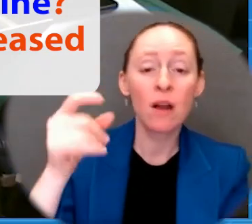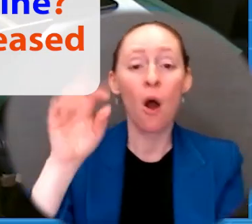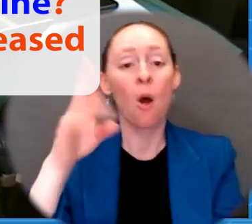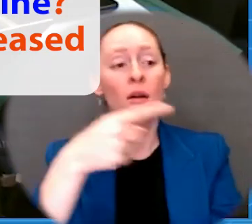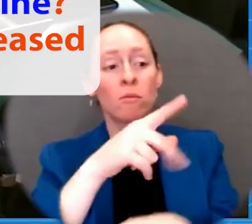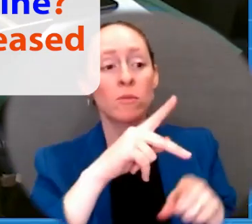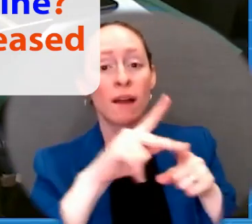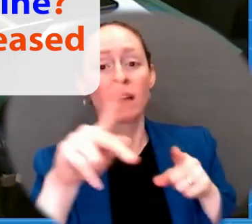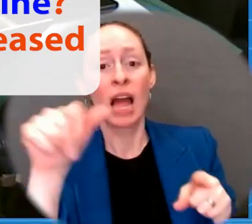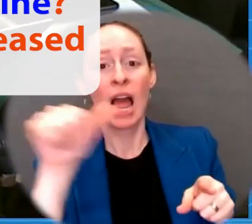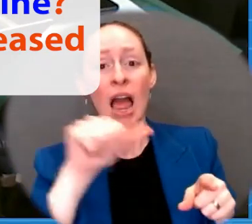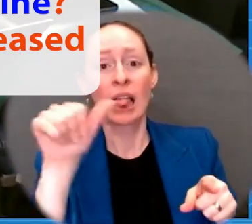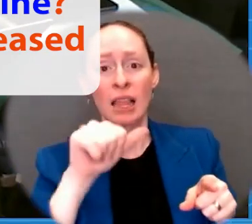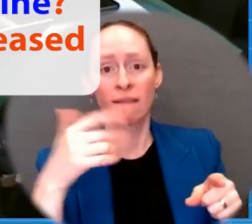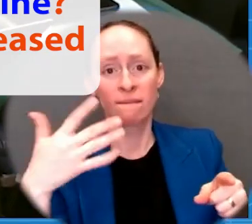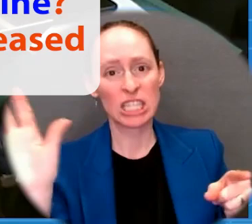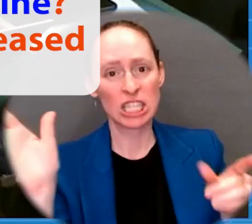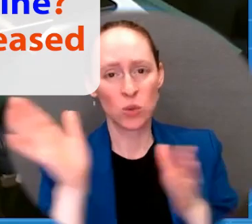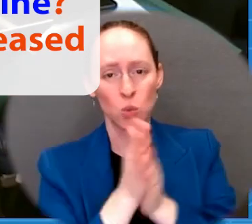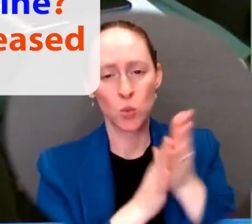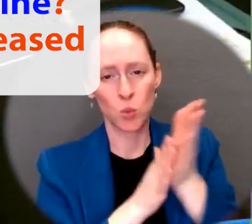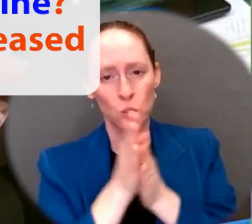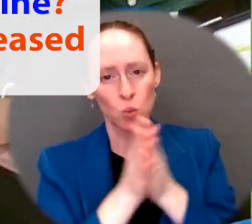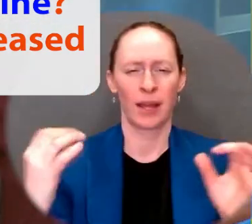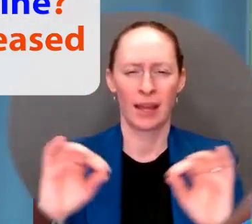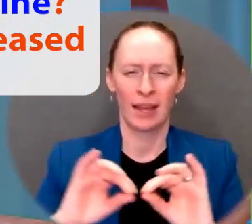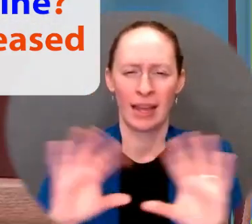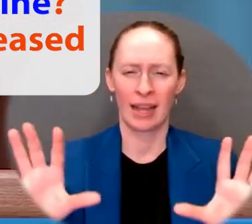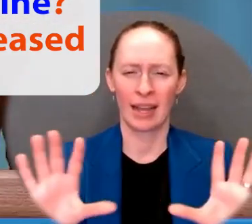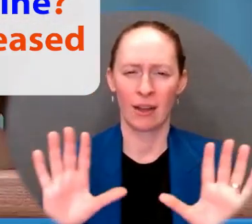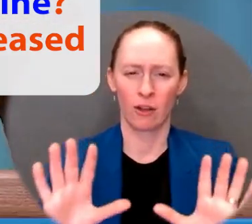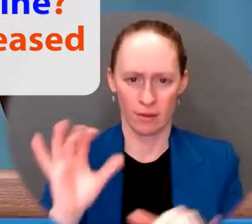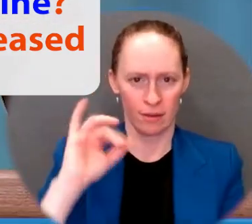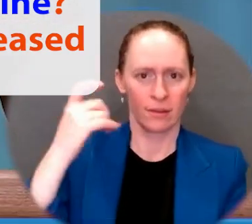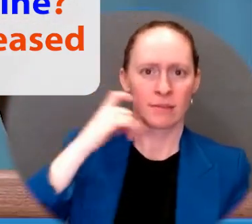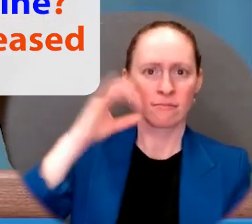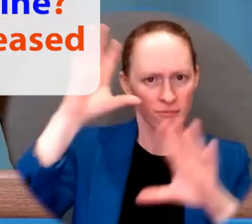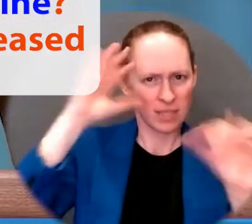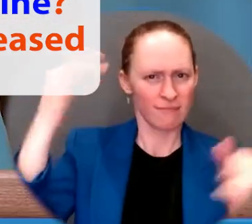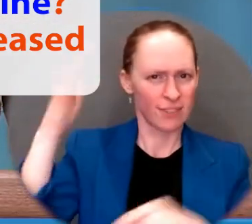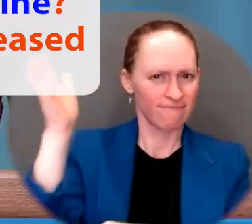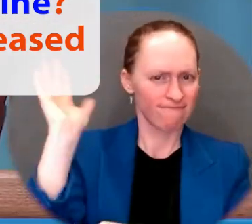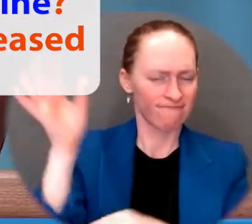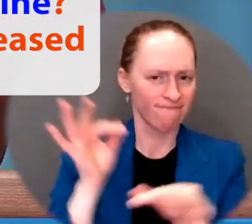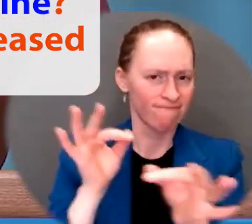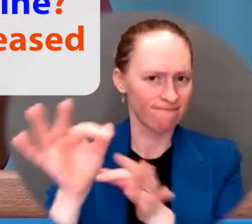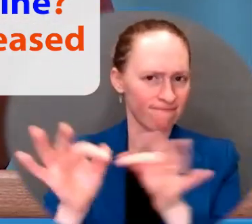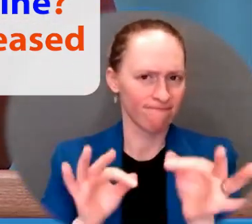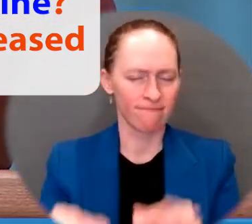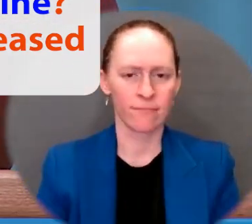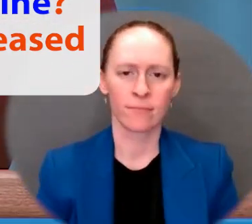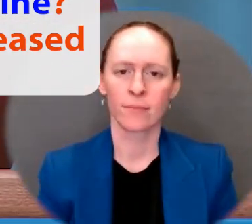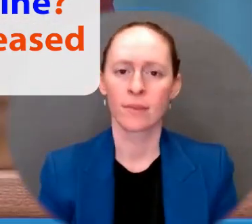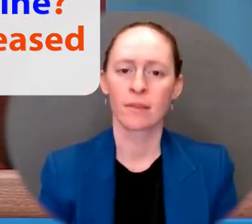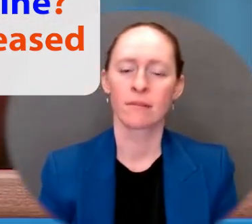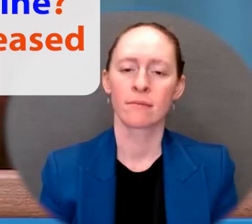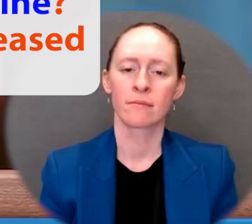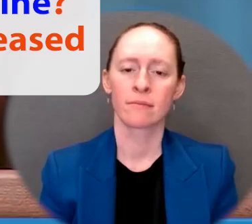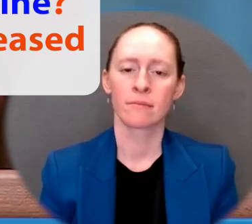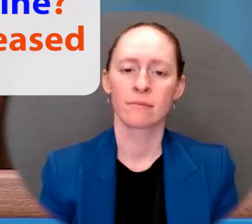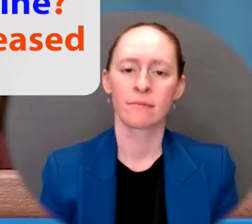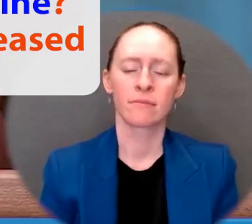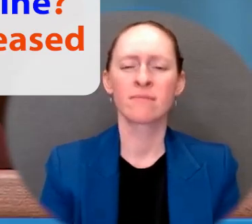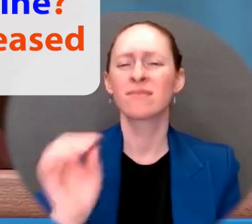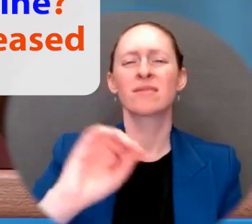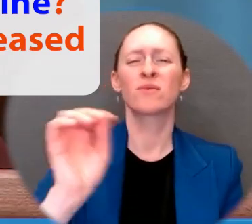treatment in a situation like this? Look, this was not a choice for us of which American to bring home.